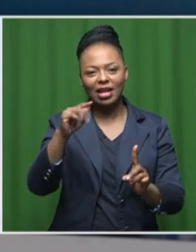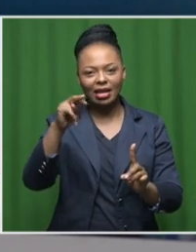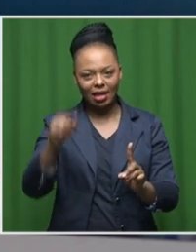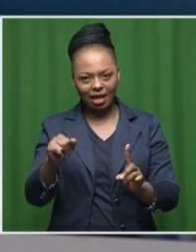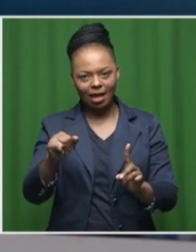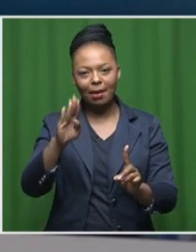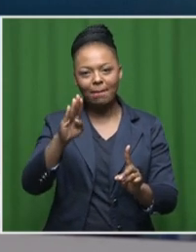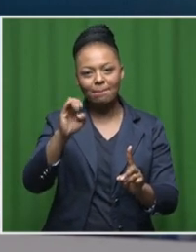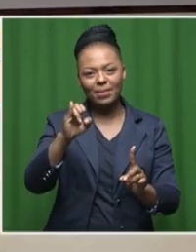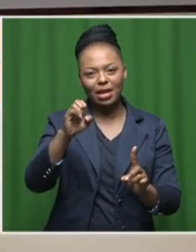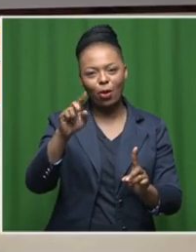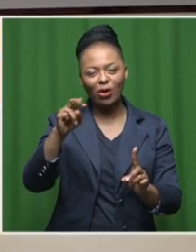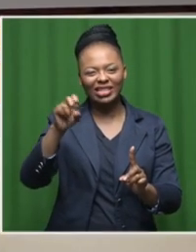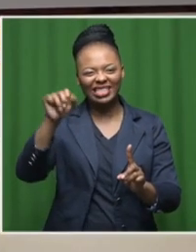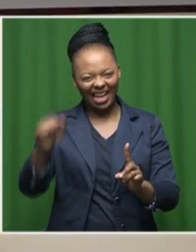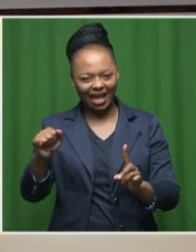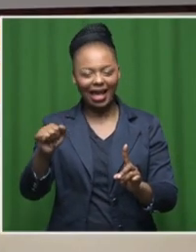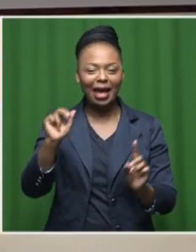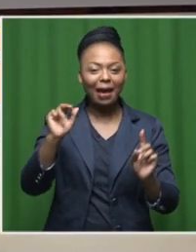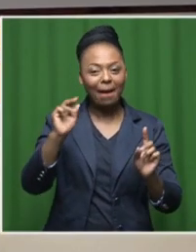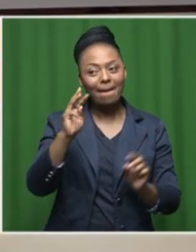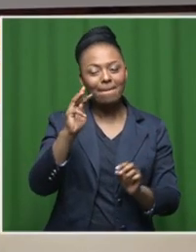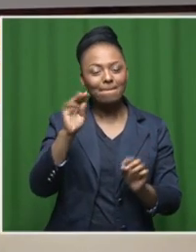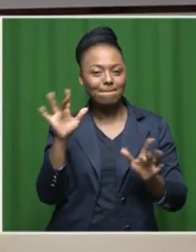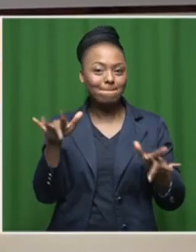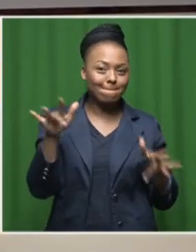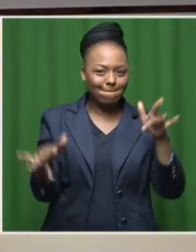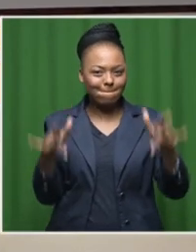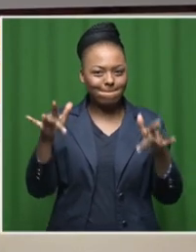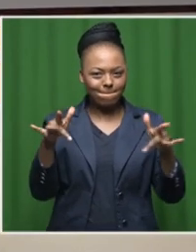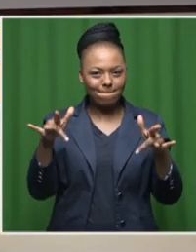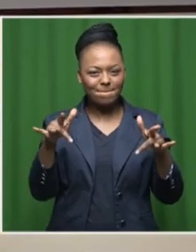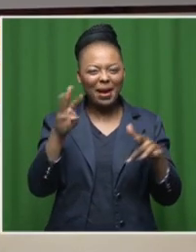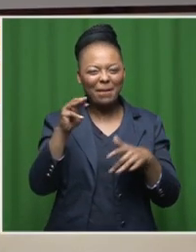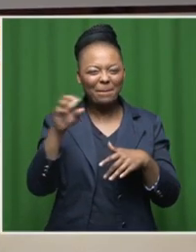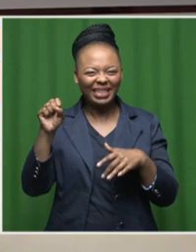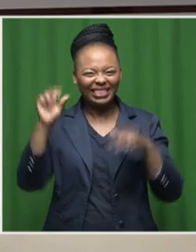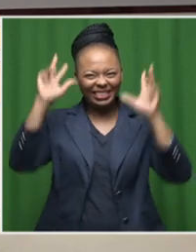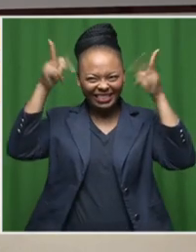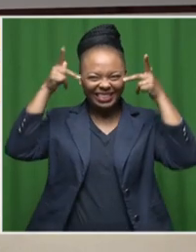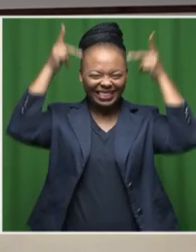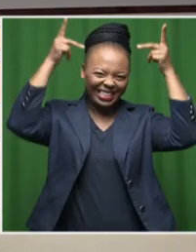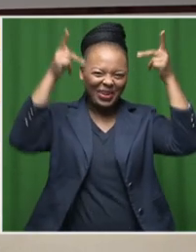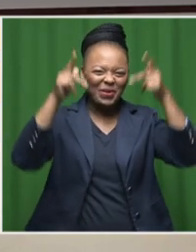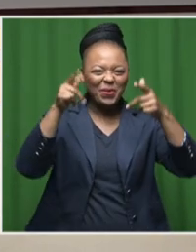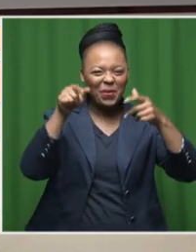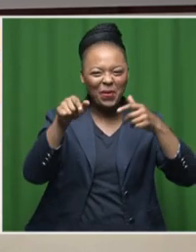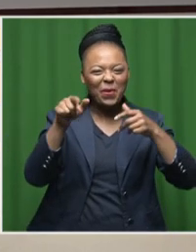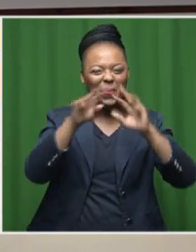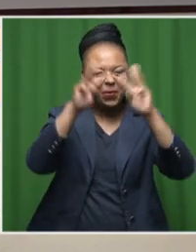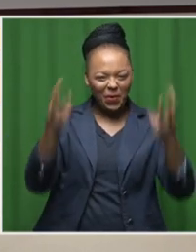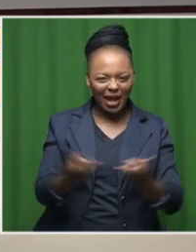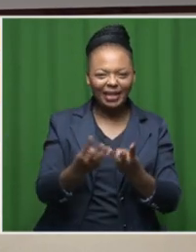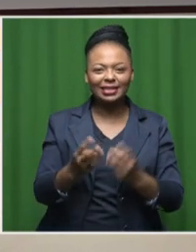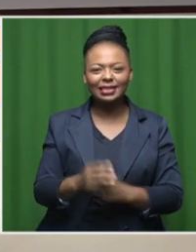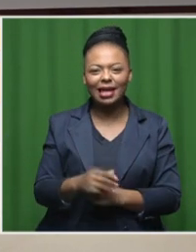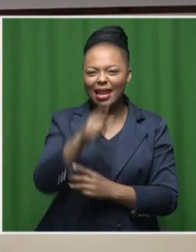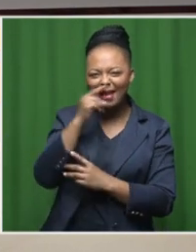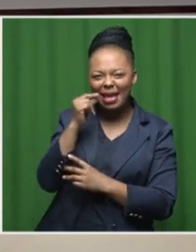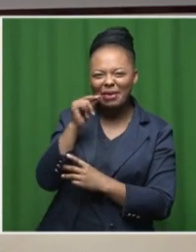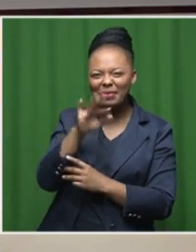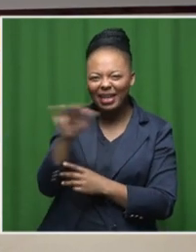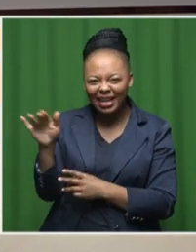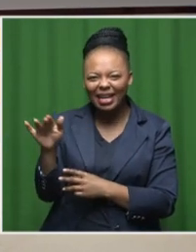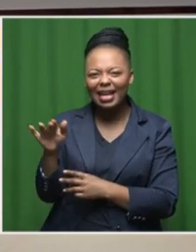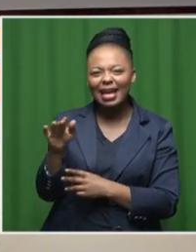I'm hoping I'm saying that correctly. She is, how do I say it? Your surname? Bielawska. You are doing